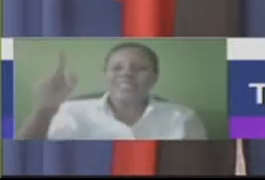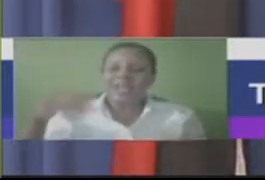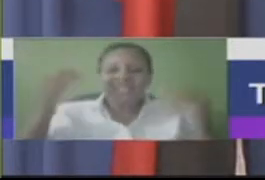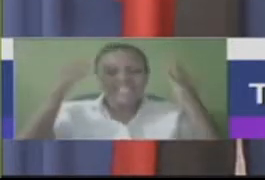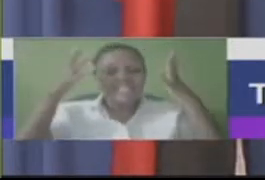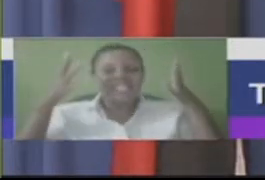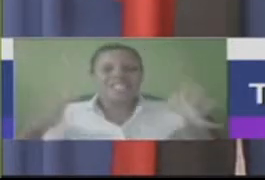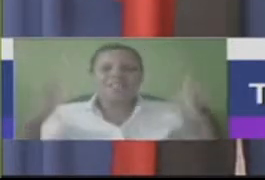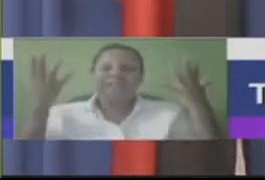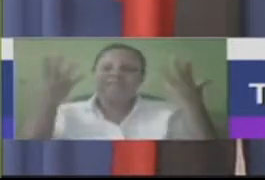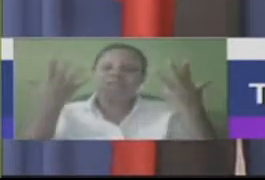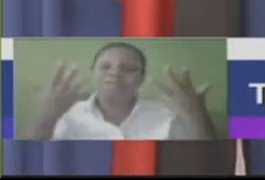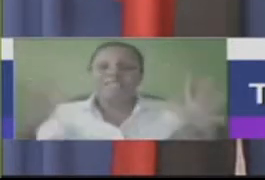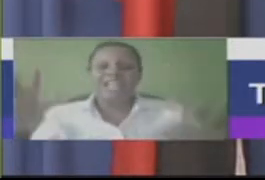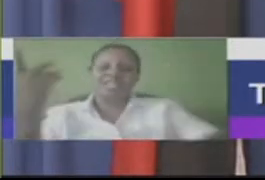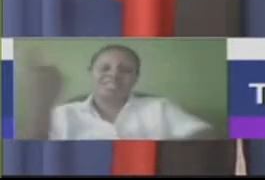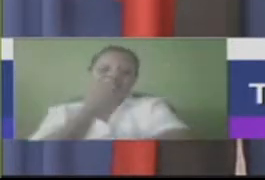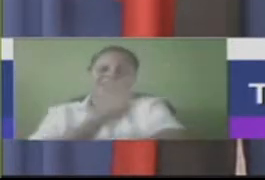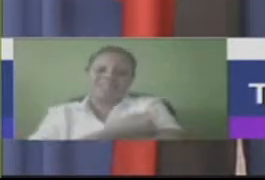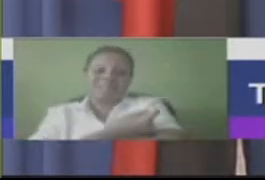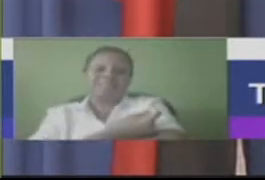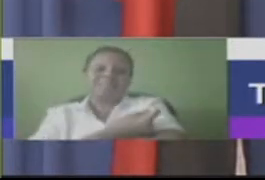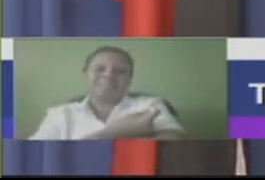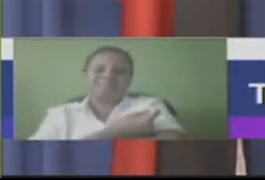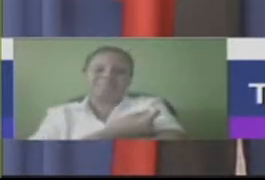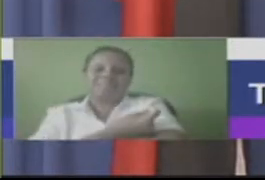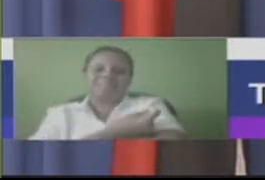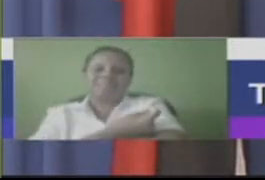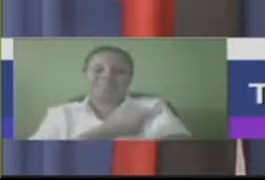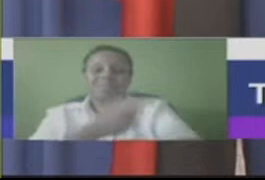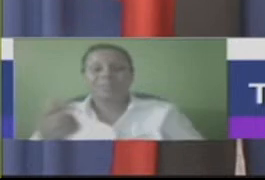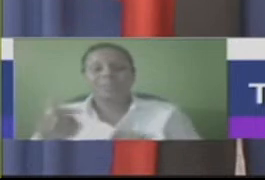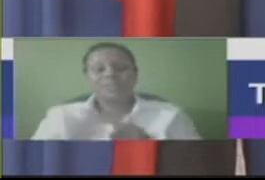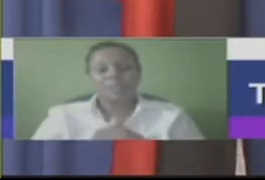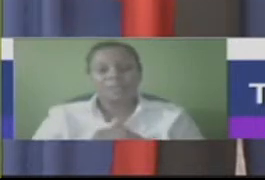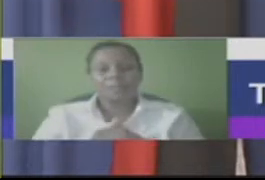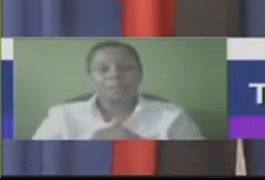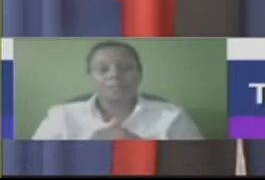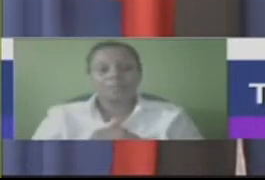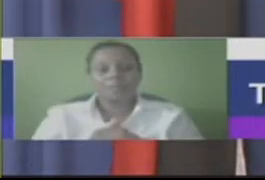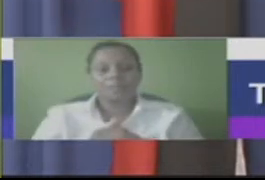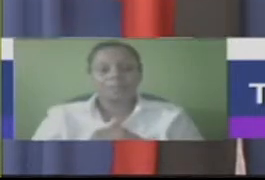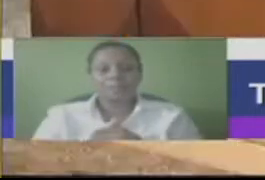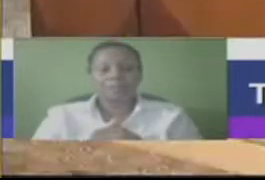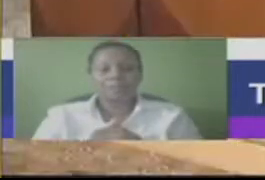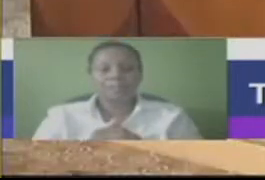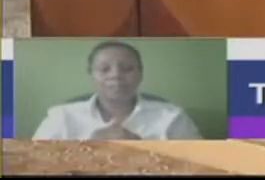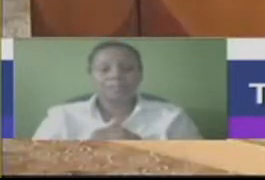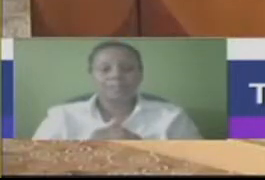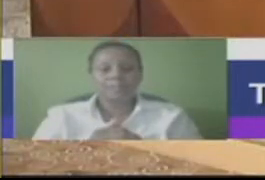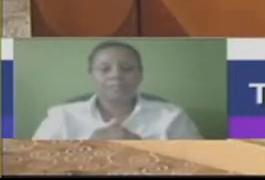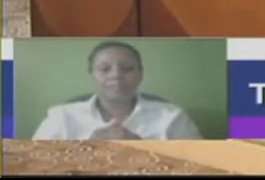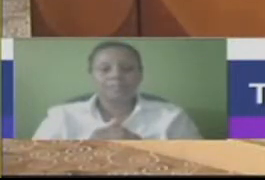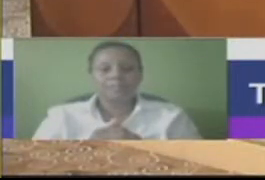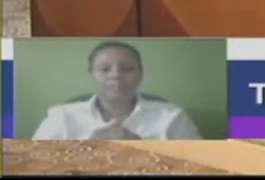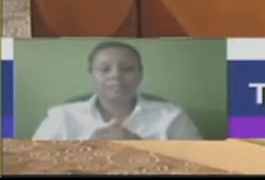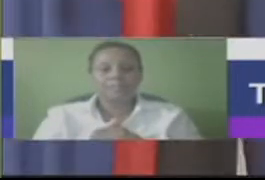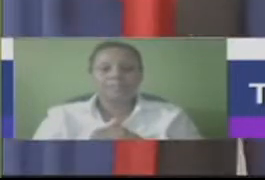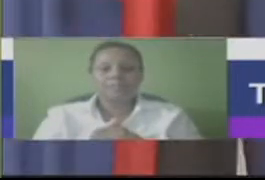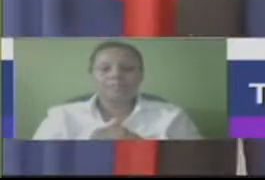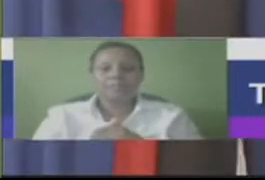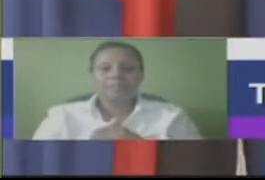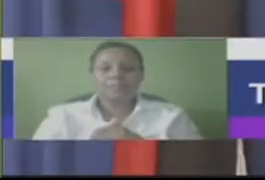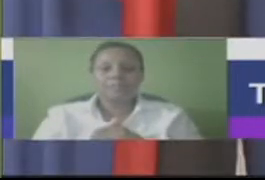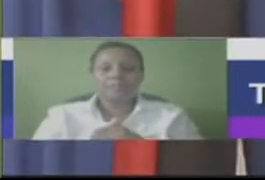3,005 and another 500. Well, 3,005 have already been vaccinated. First